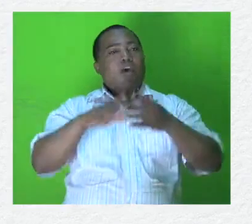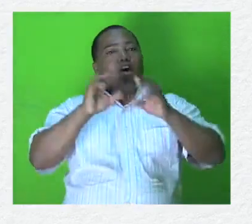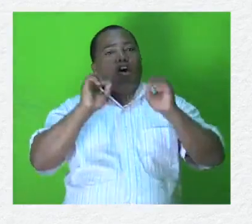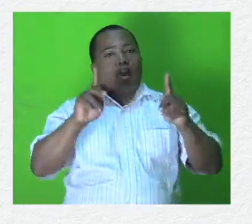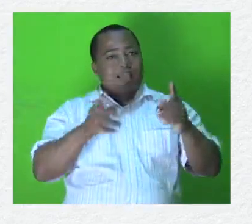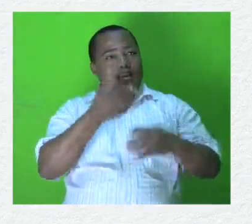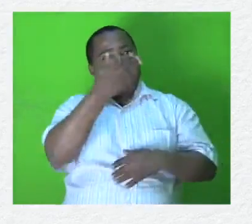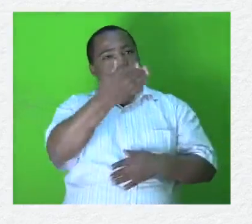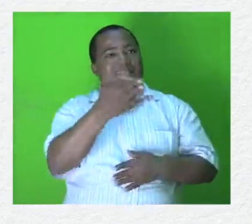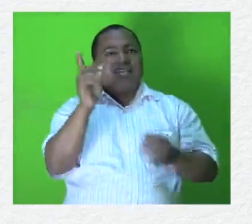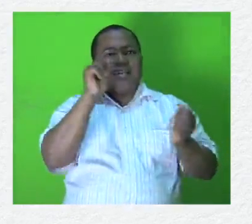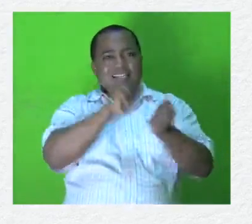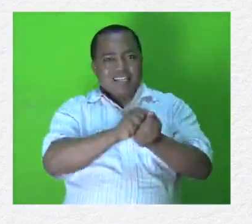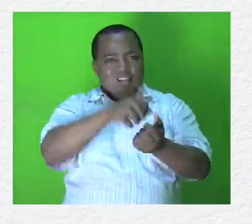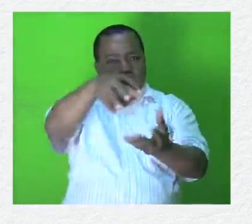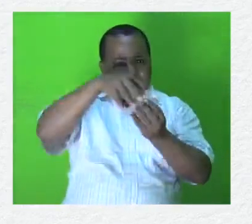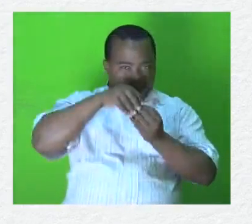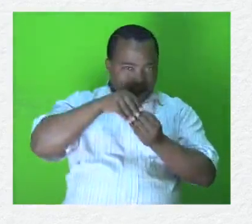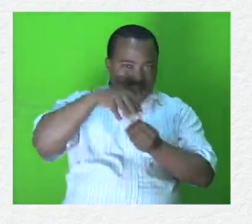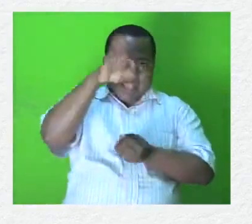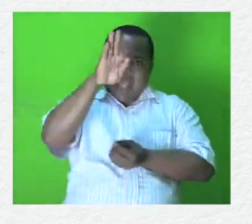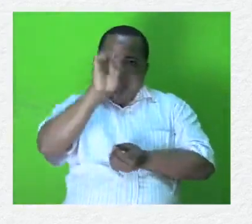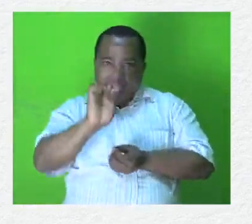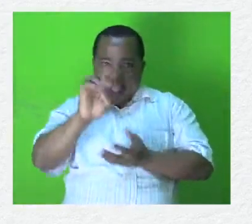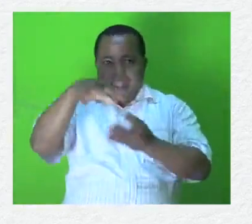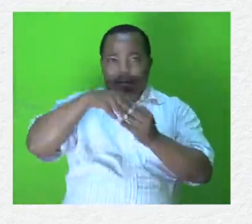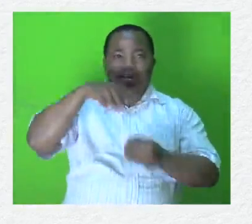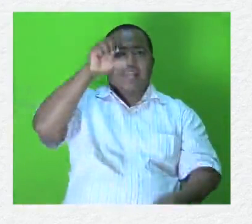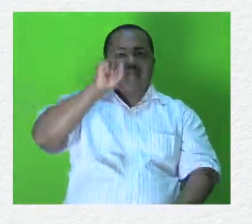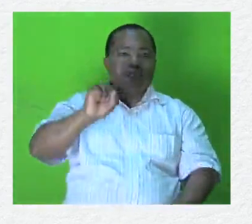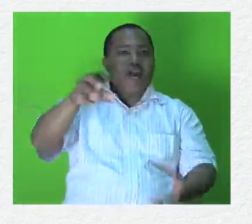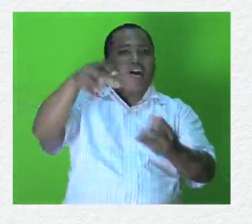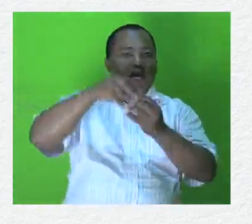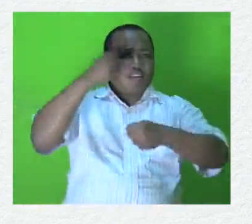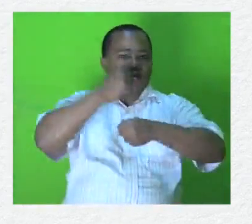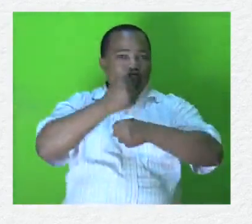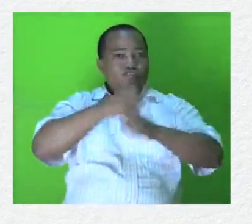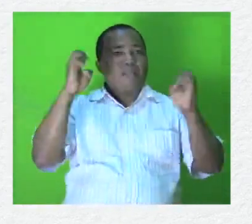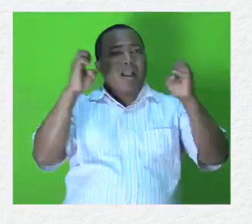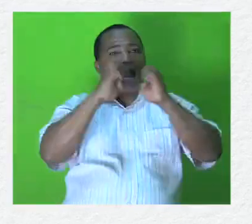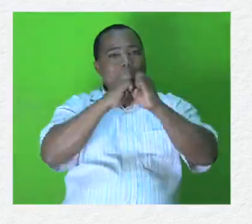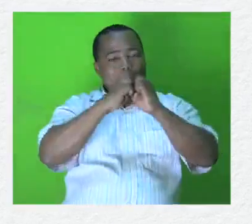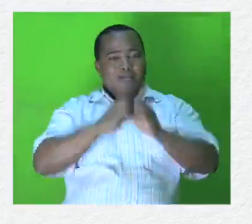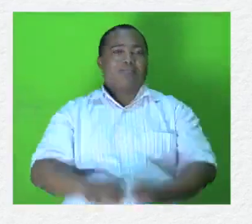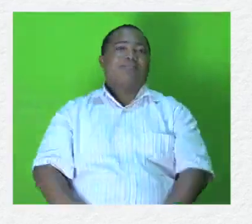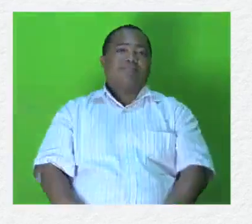Heating the content will cause iron and sulfur to combine chemically to form a compound.